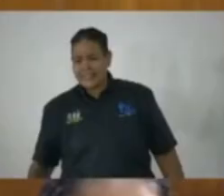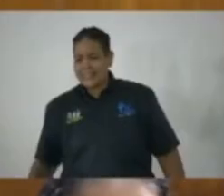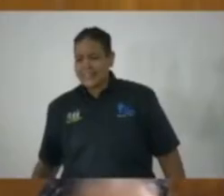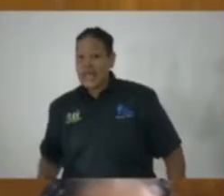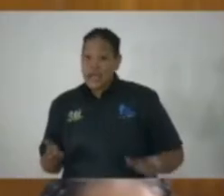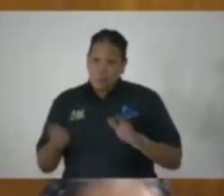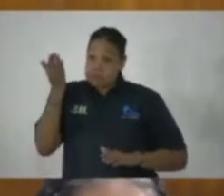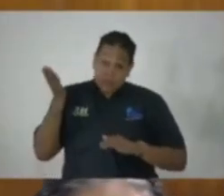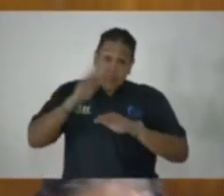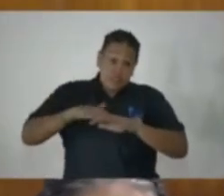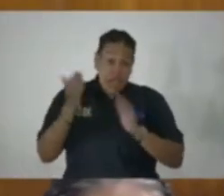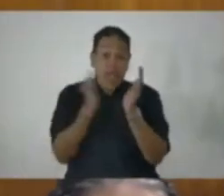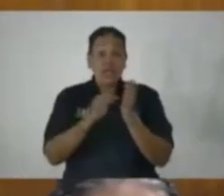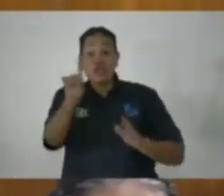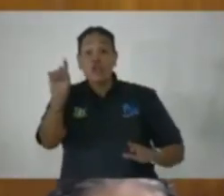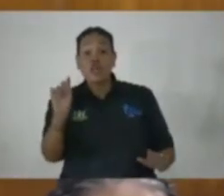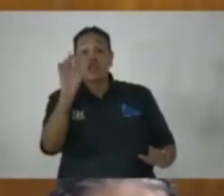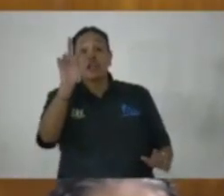up again to